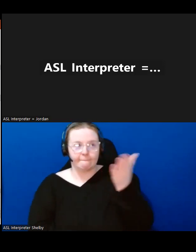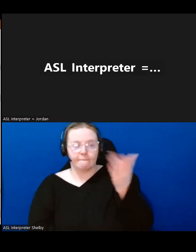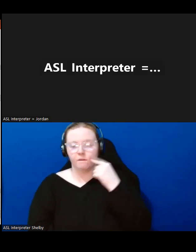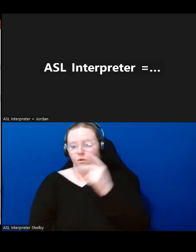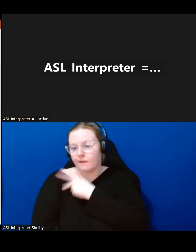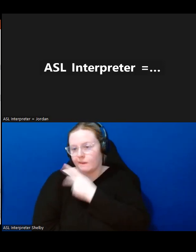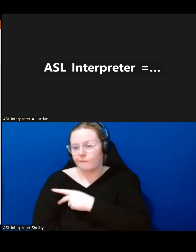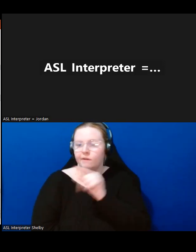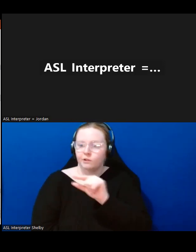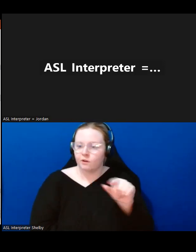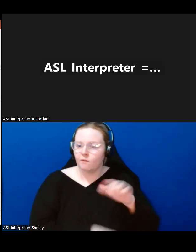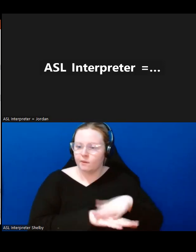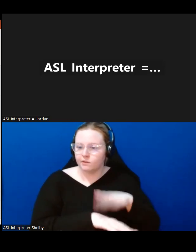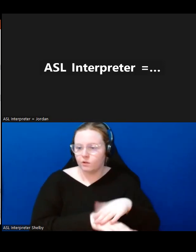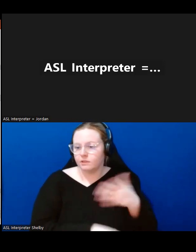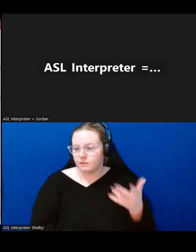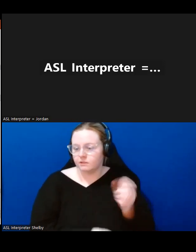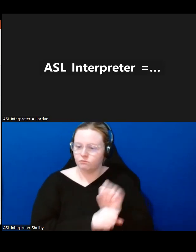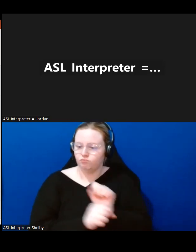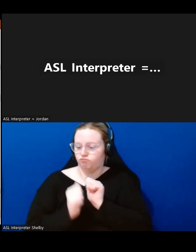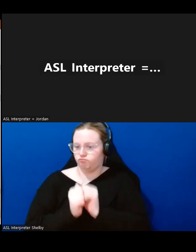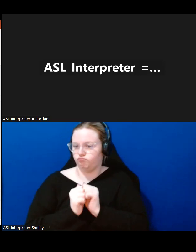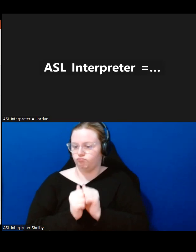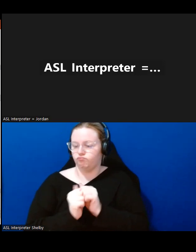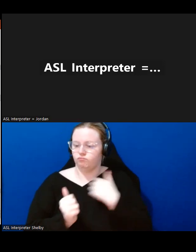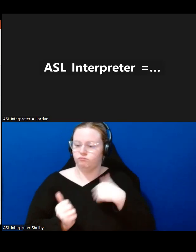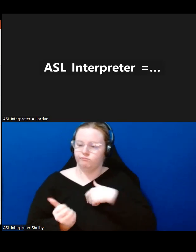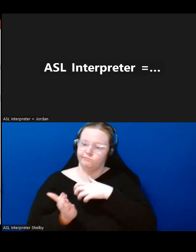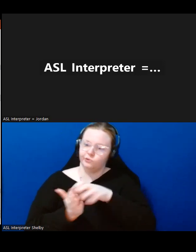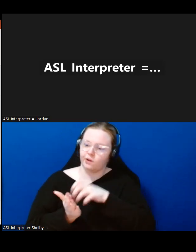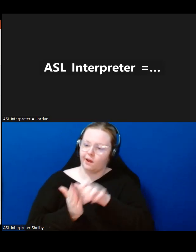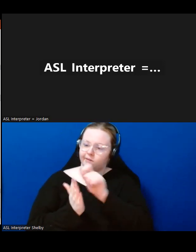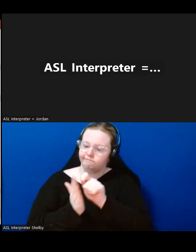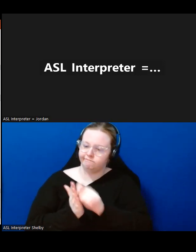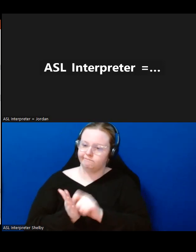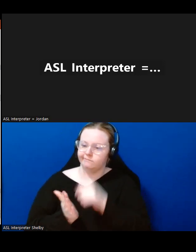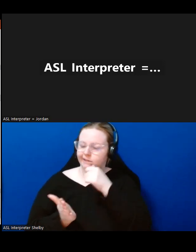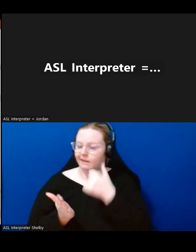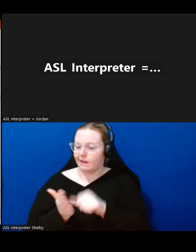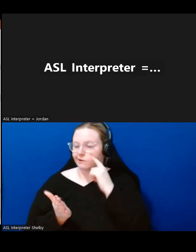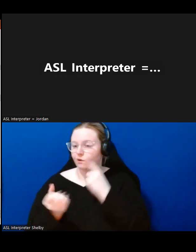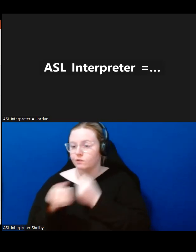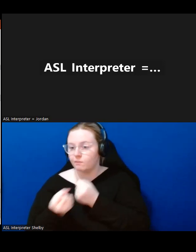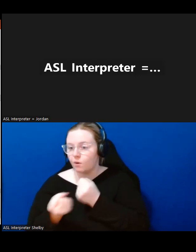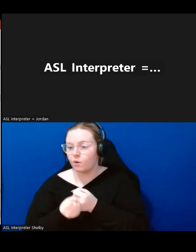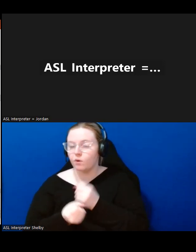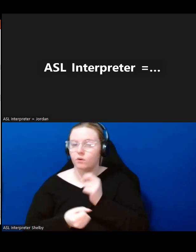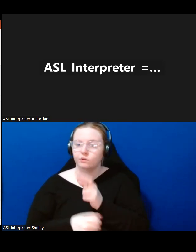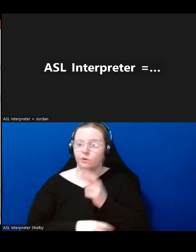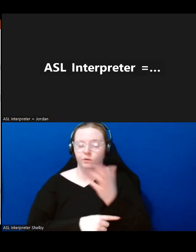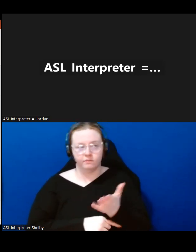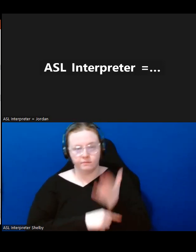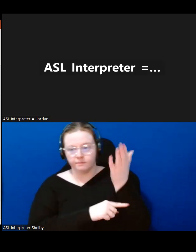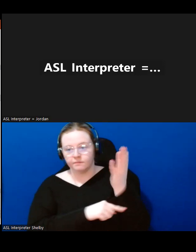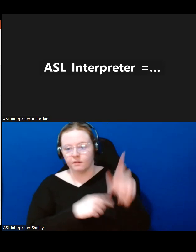consultant, and you know, draft letters of support or a submission around a particular